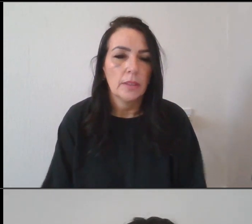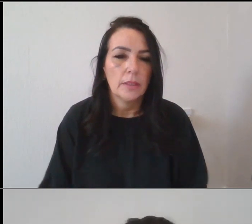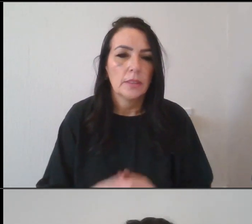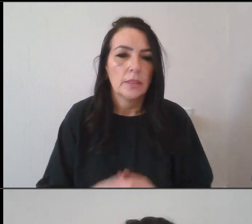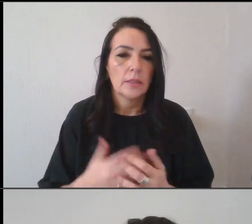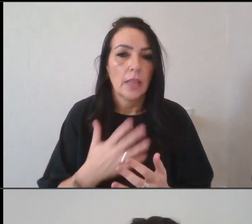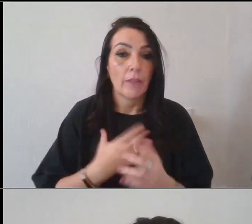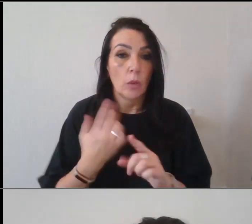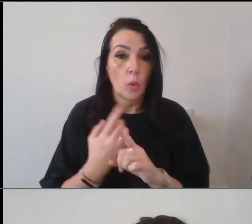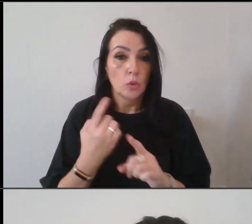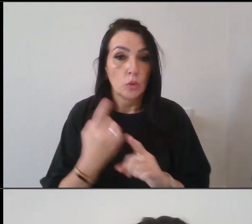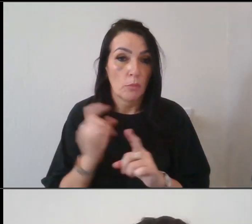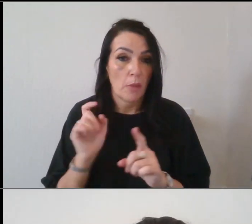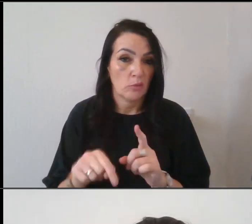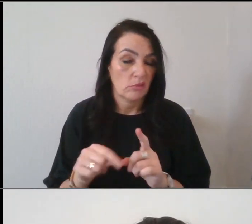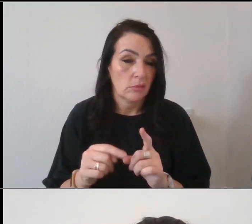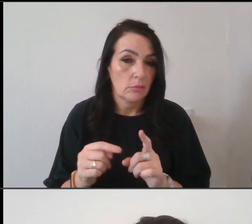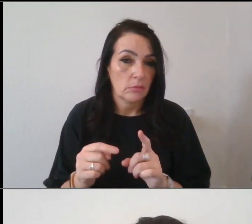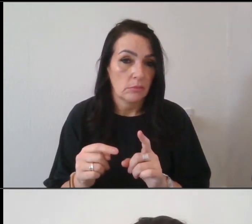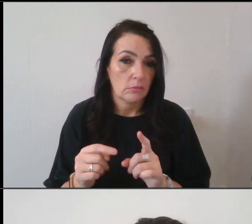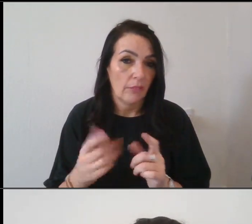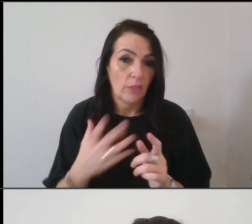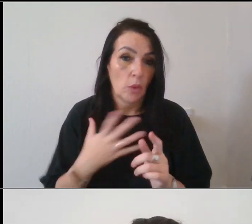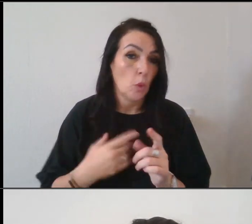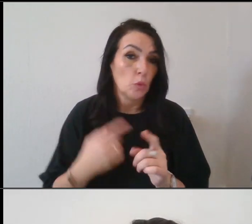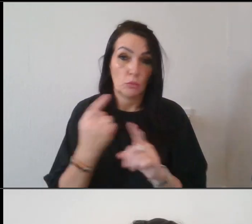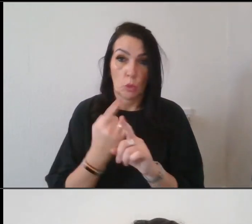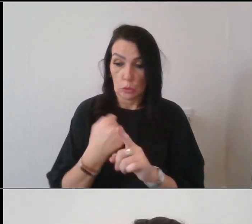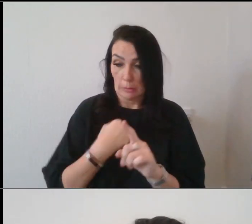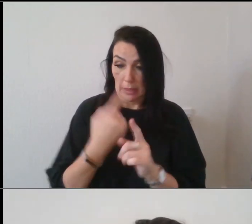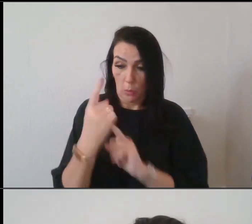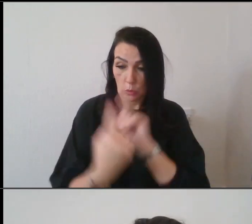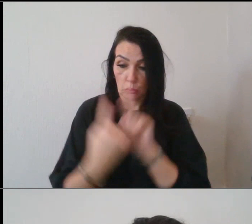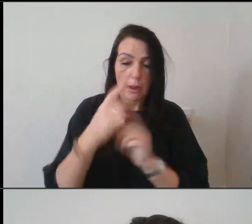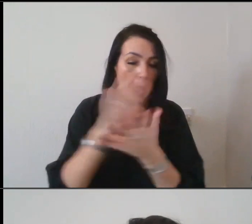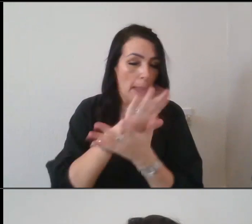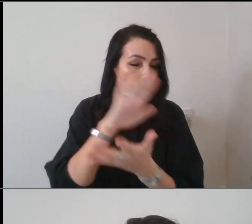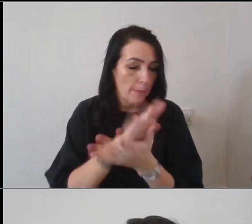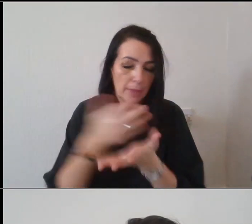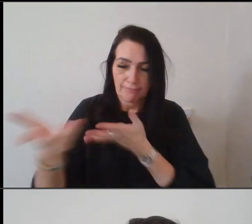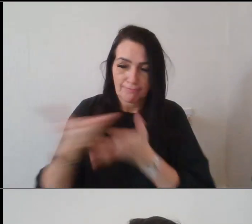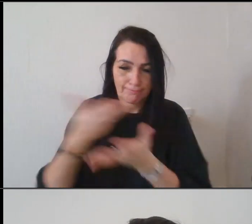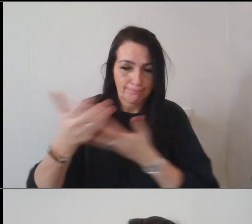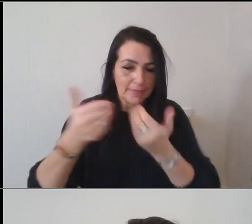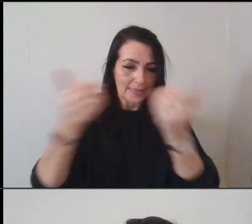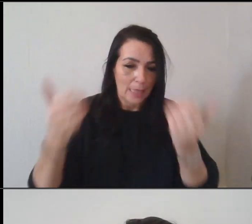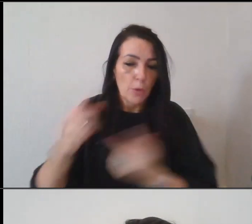this specific case in a separate conversation, very happy to have that offline.